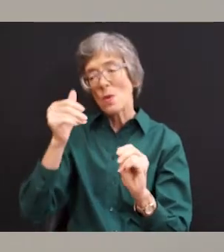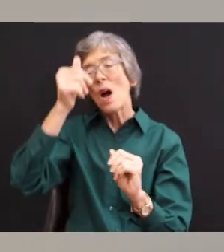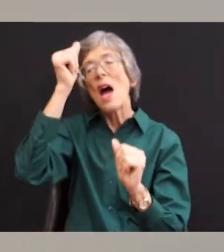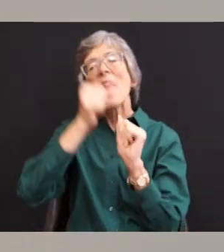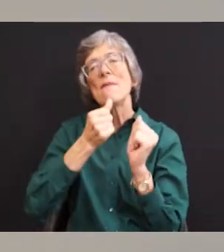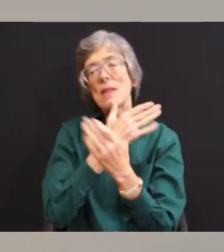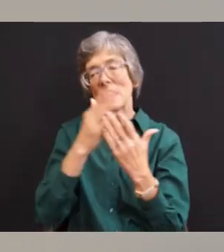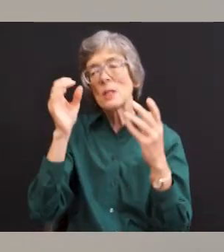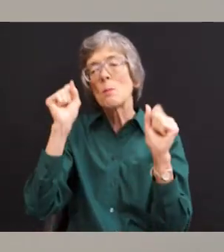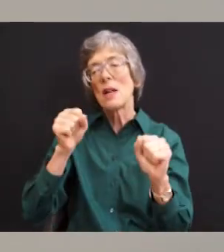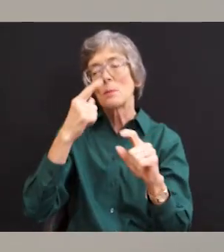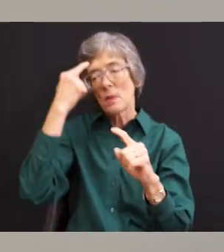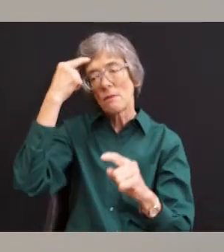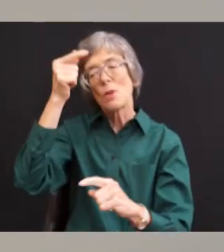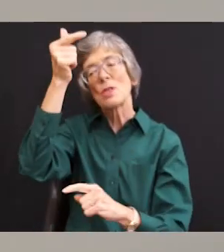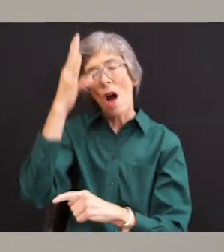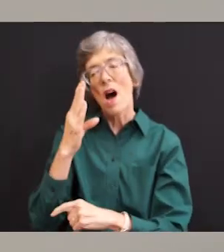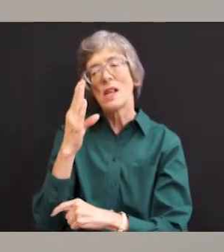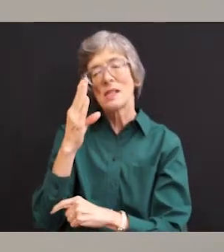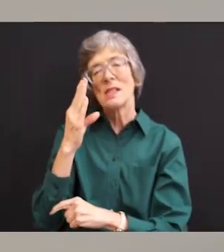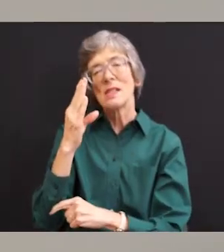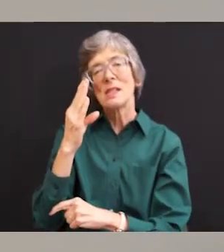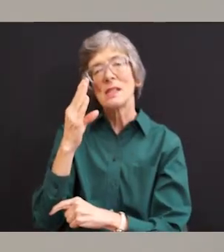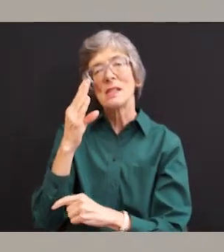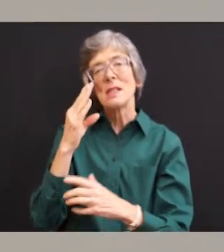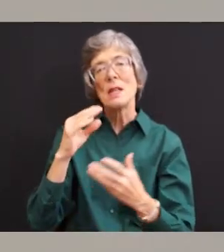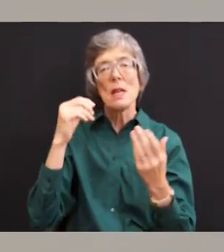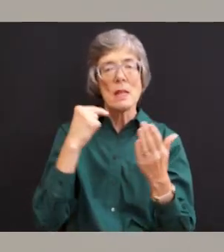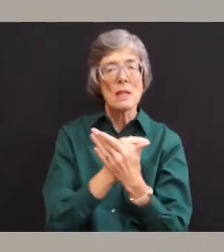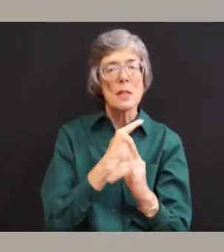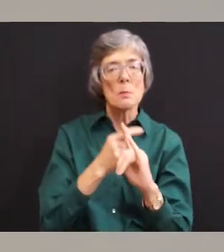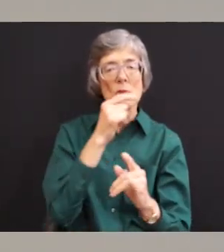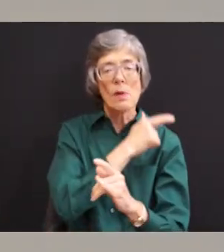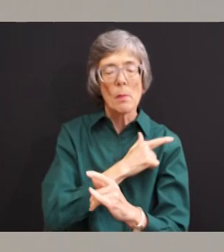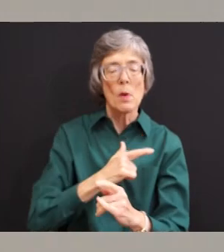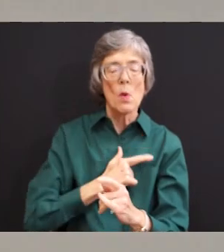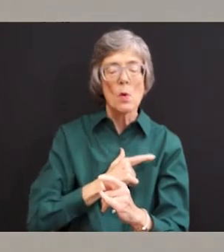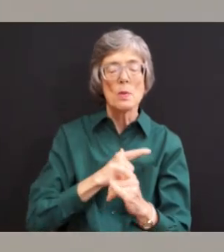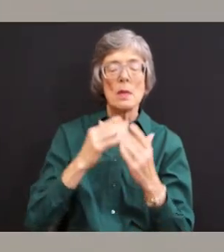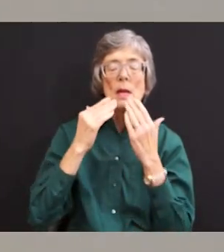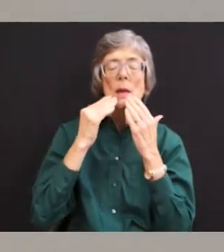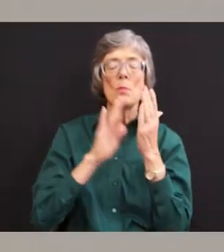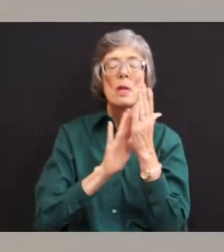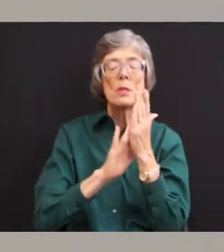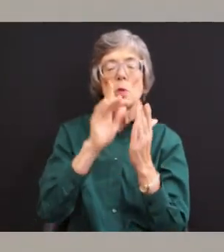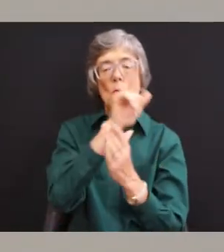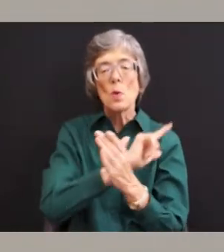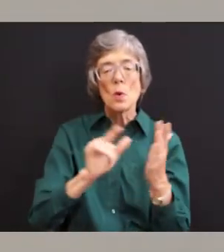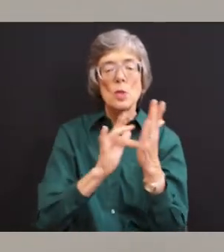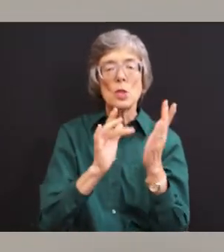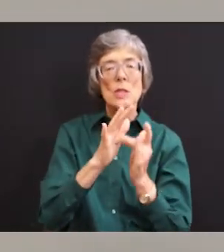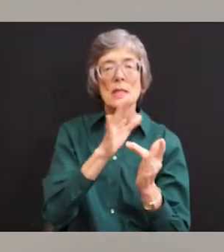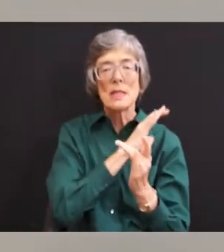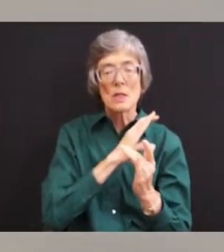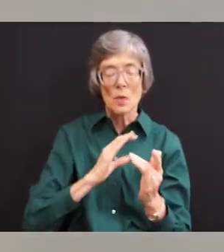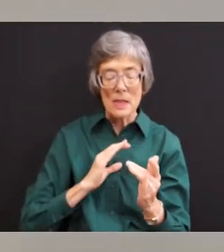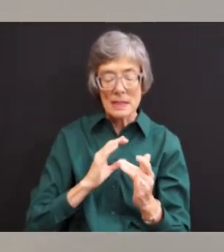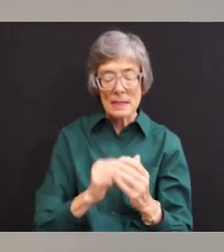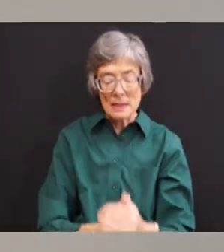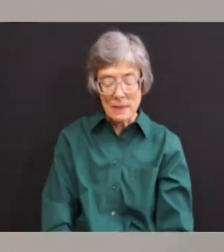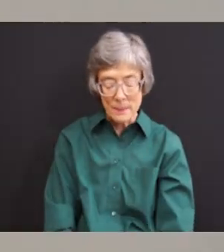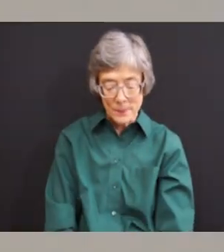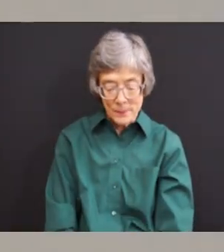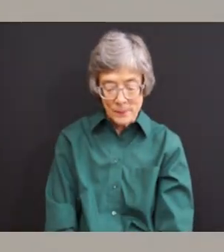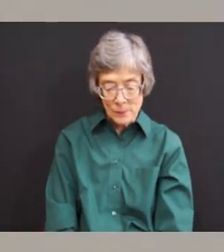are possible for God." The Gospel of the Lord. Praise to you, Lord Jesus Christ.